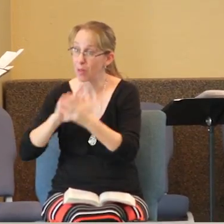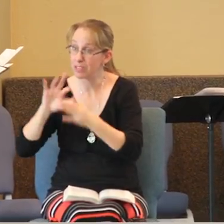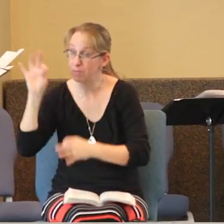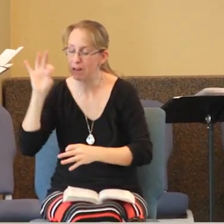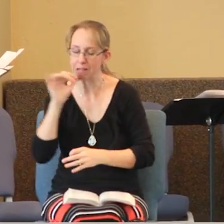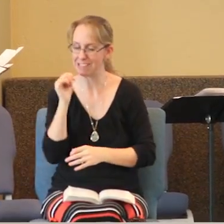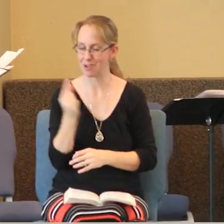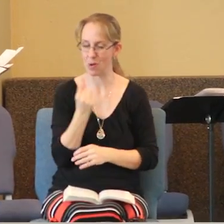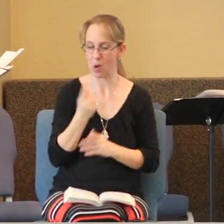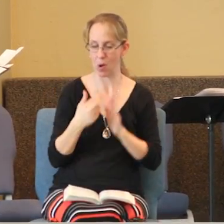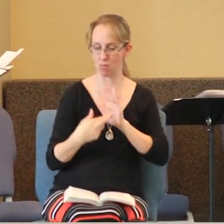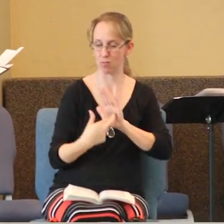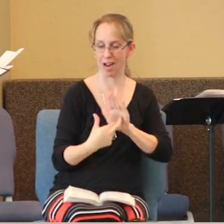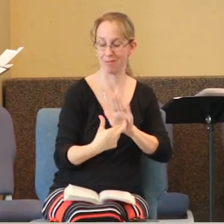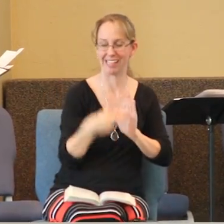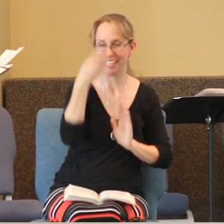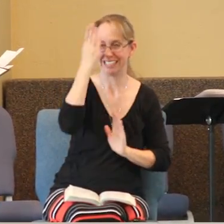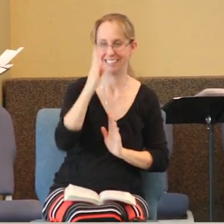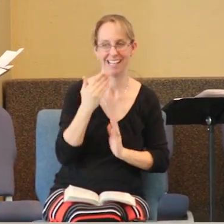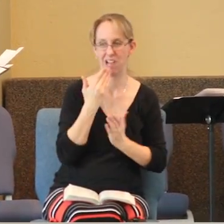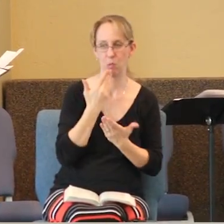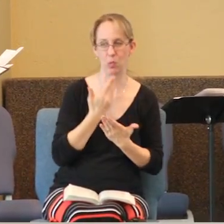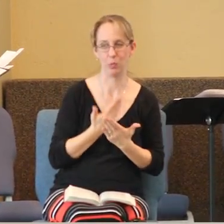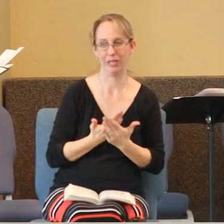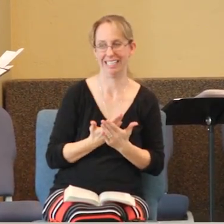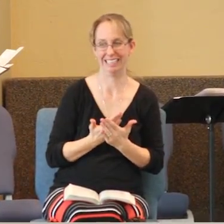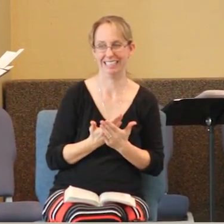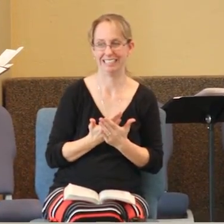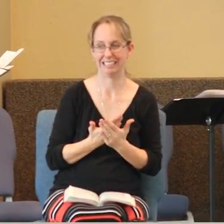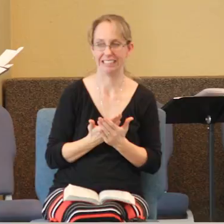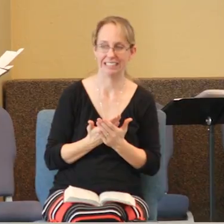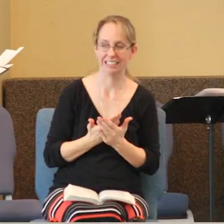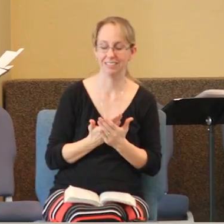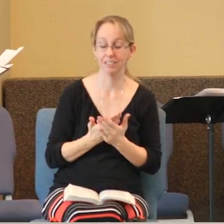the Holy Spirit, and we don't always represent God well.